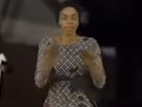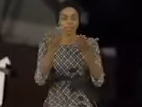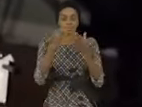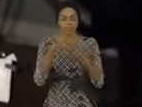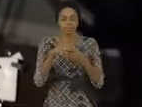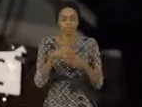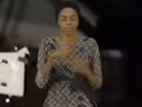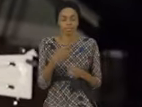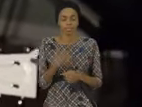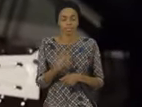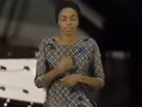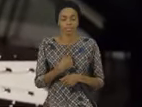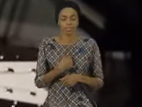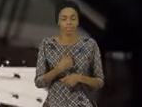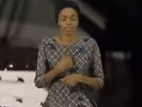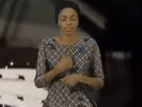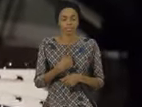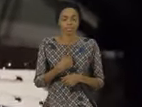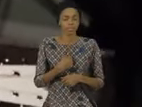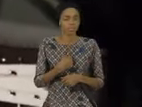magnified in me.